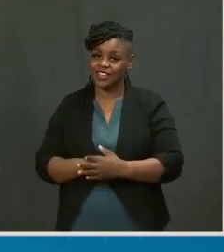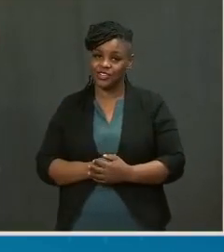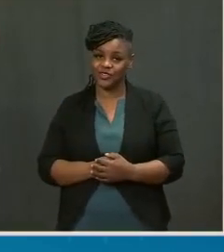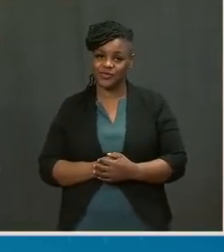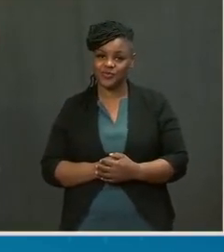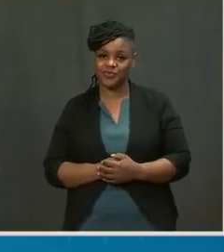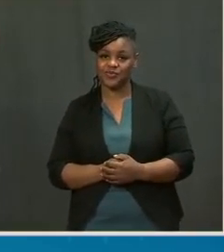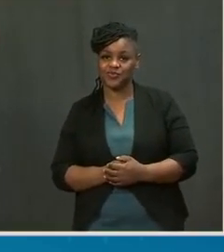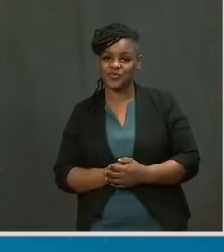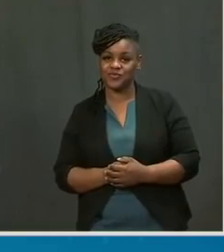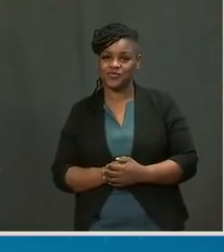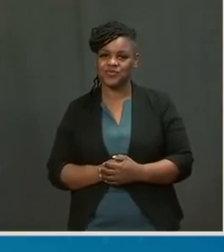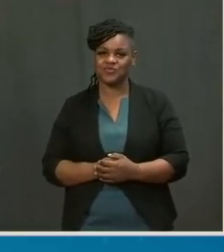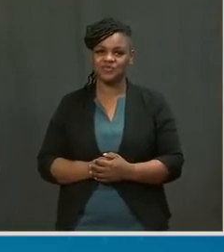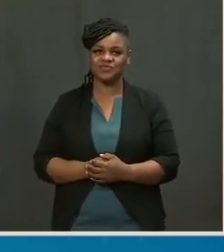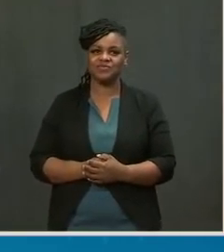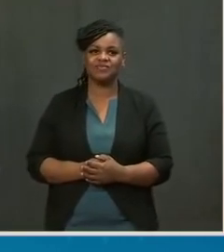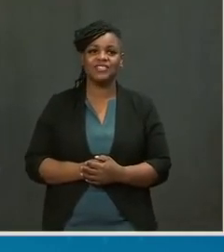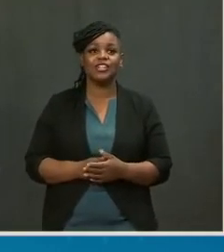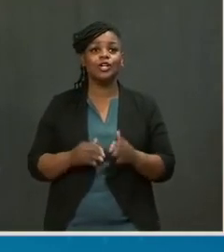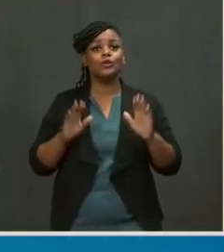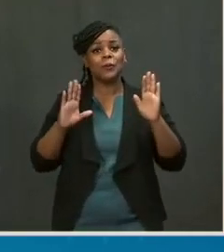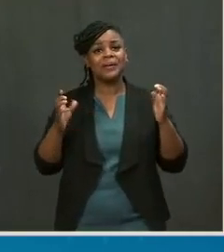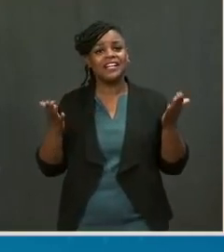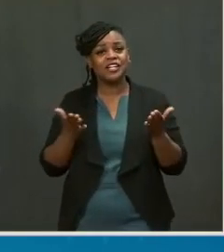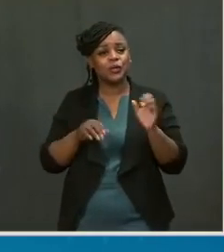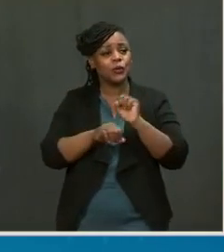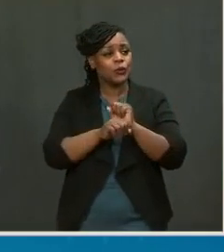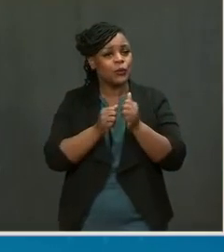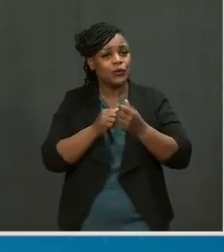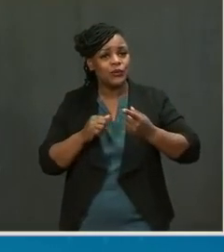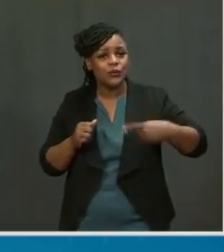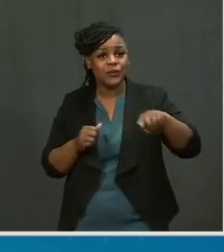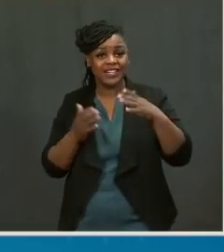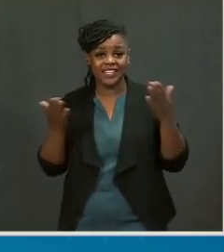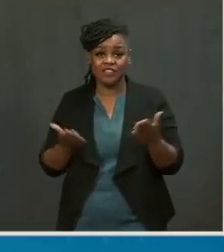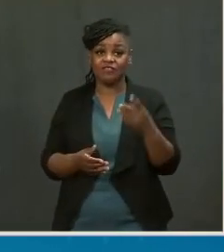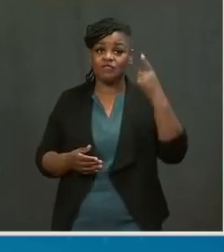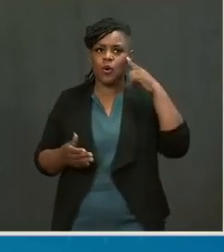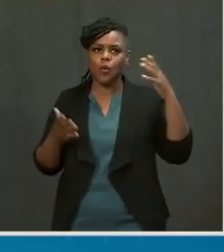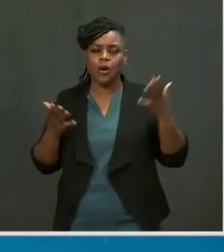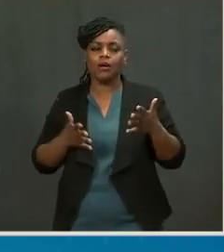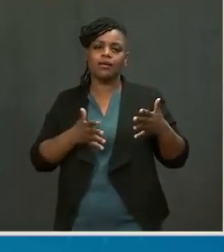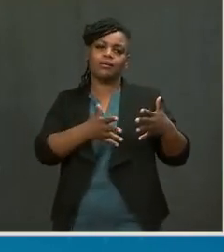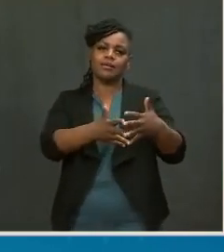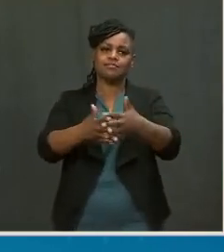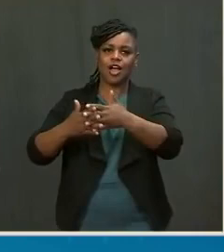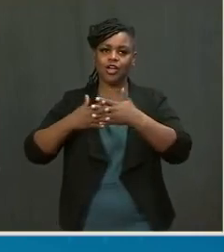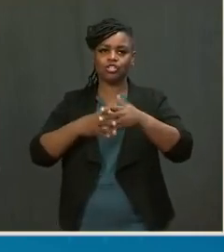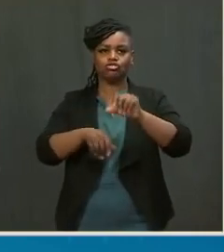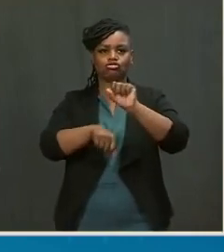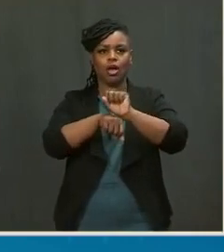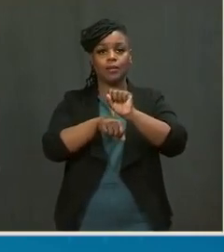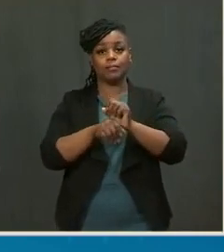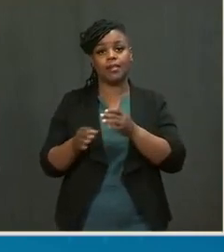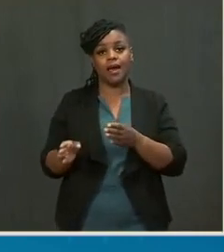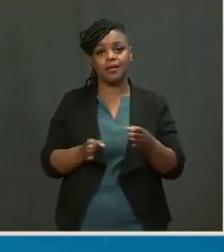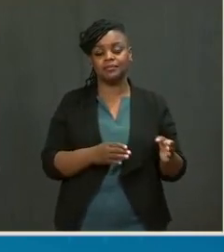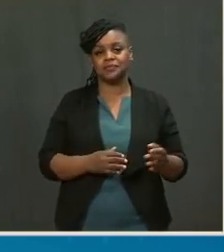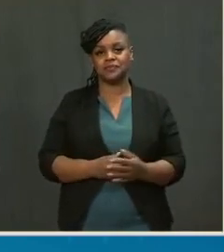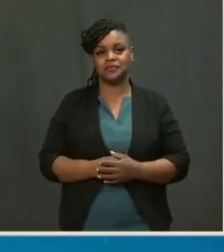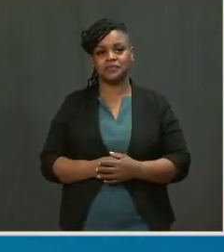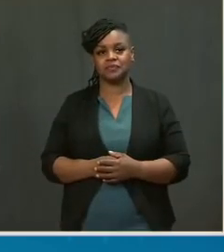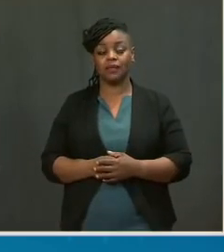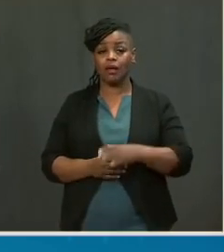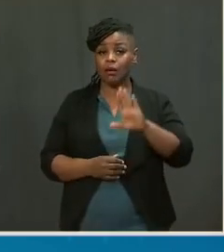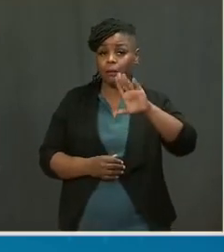So it's great to be with you, and I'm here to talk about the American Jobs Plan, but to talk about it in the context